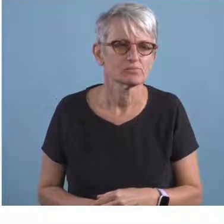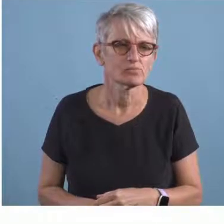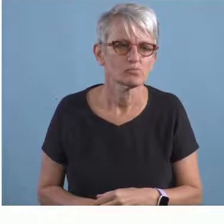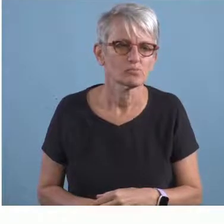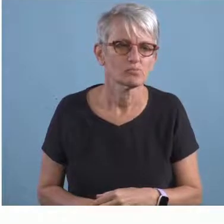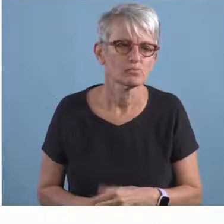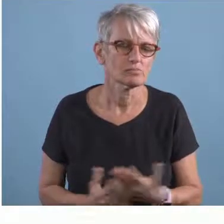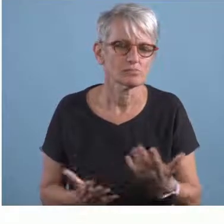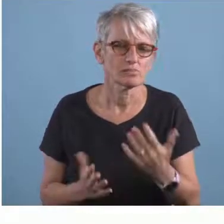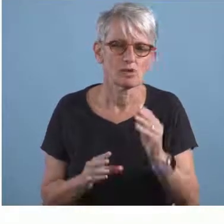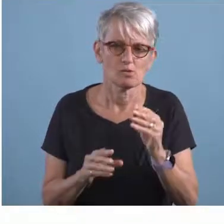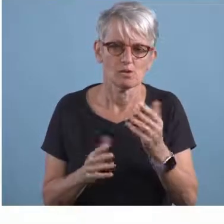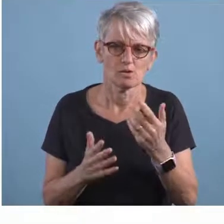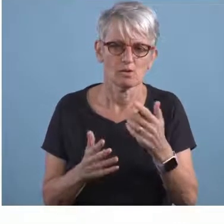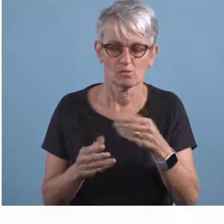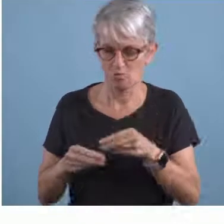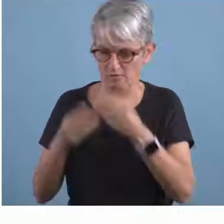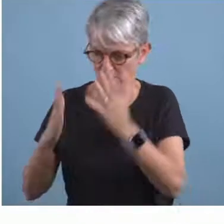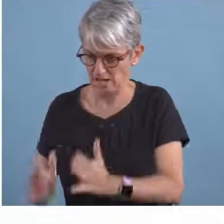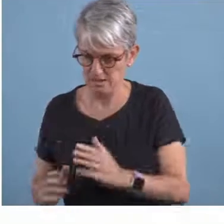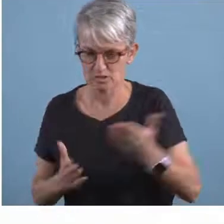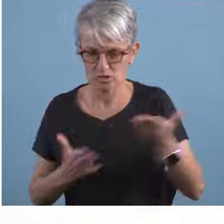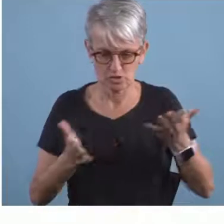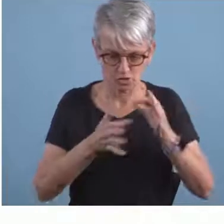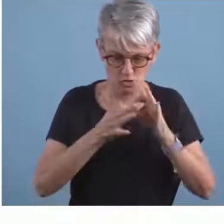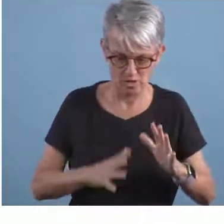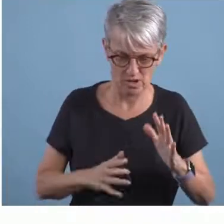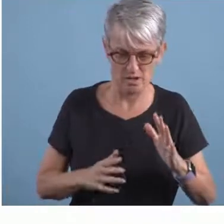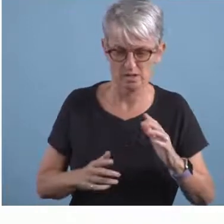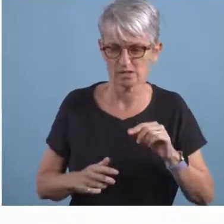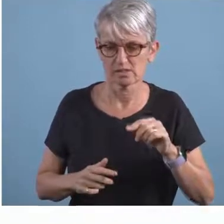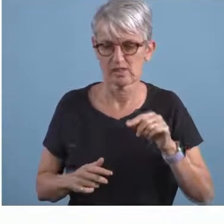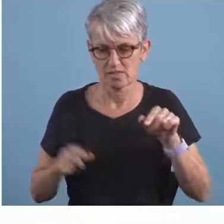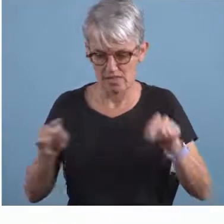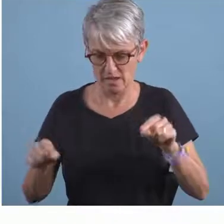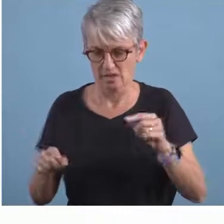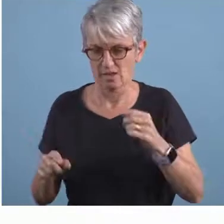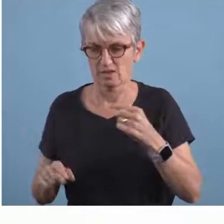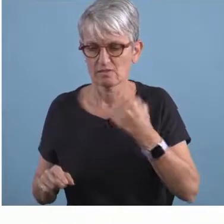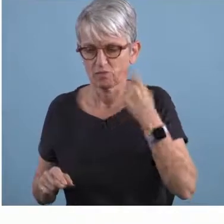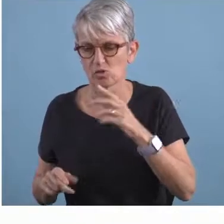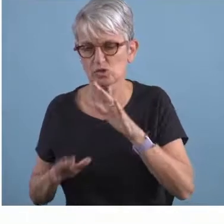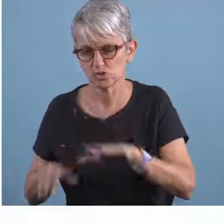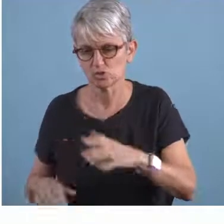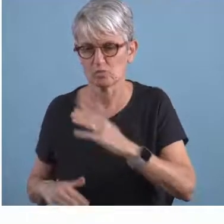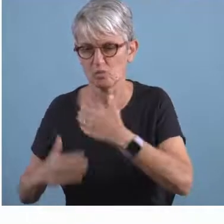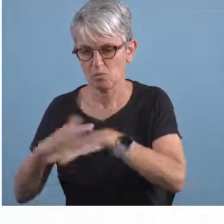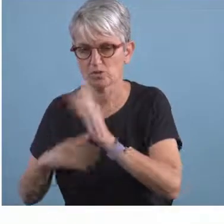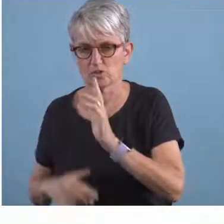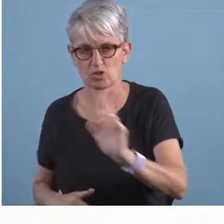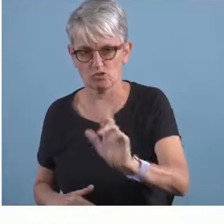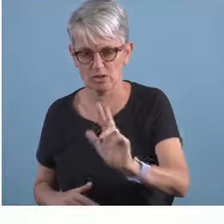what providers and service coordinators of children birthed three said, and this was in the state of